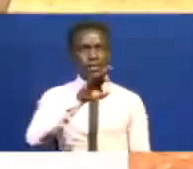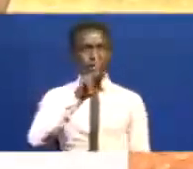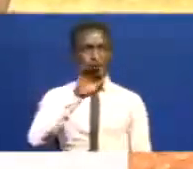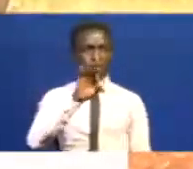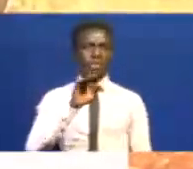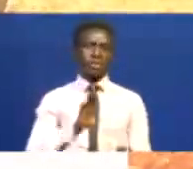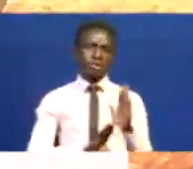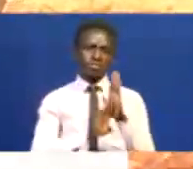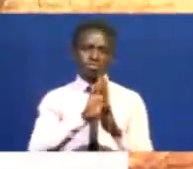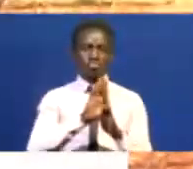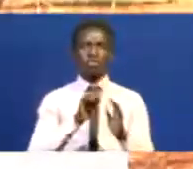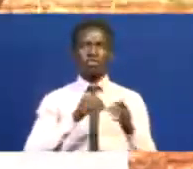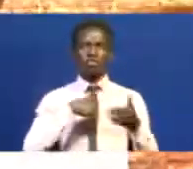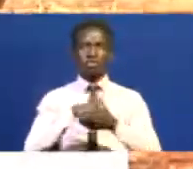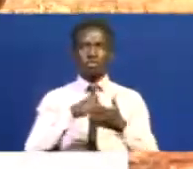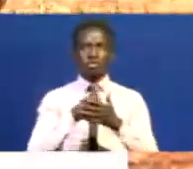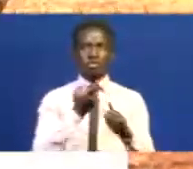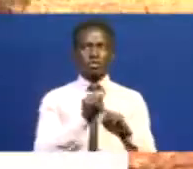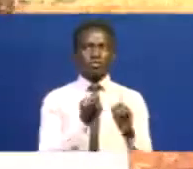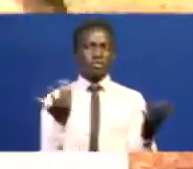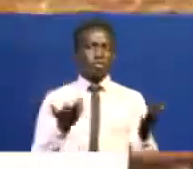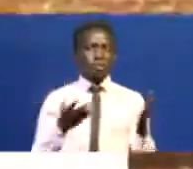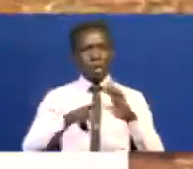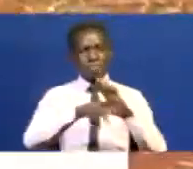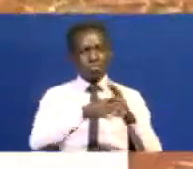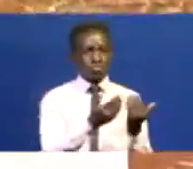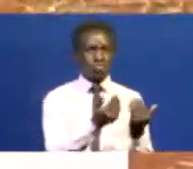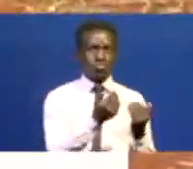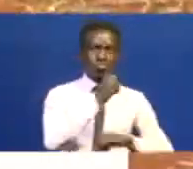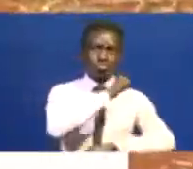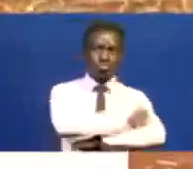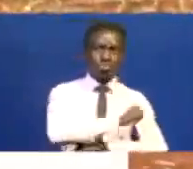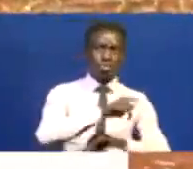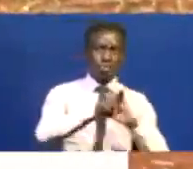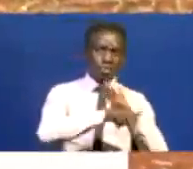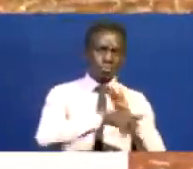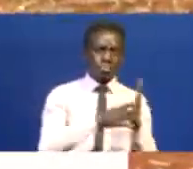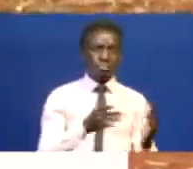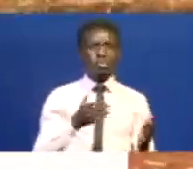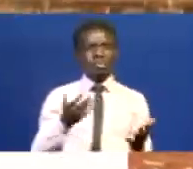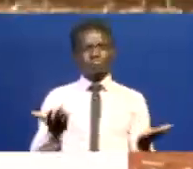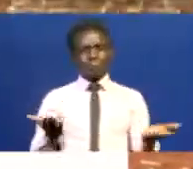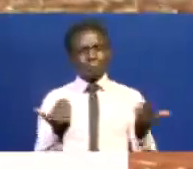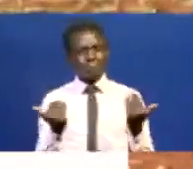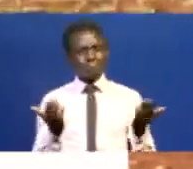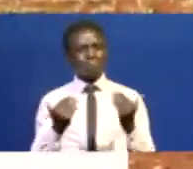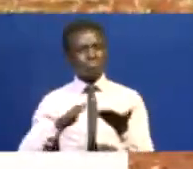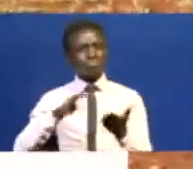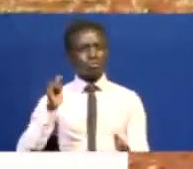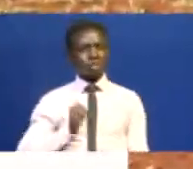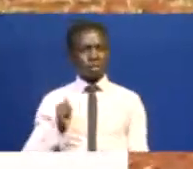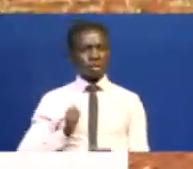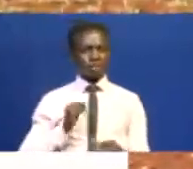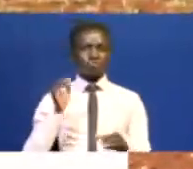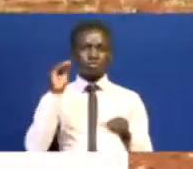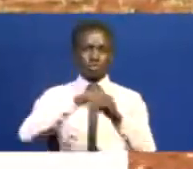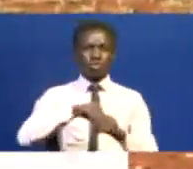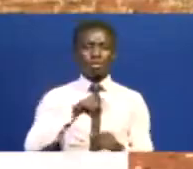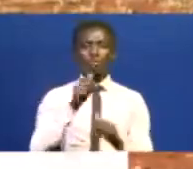at the grassroots, starting in primary schools to motivate more girls to take part in the sport.